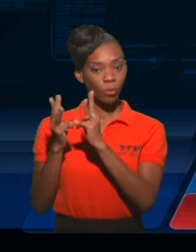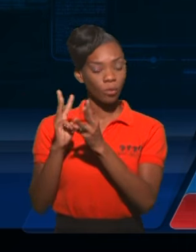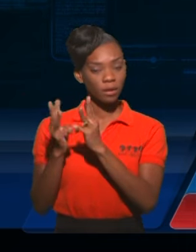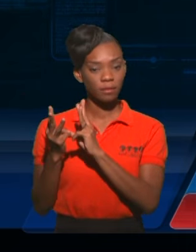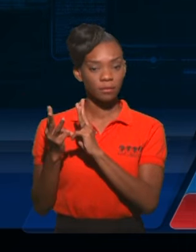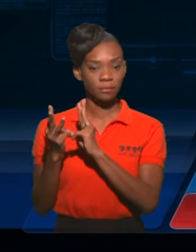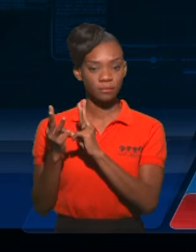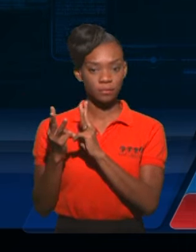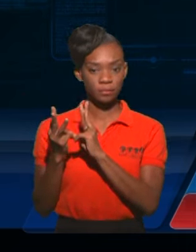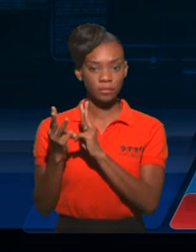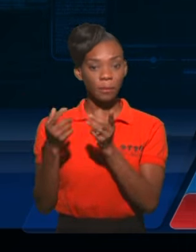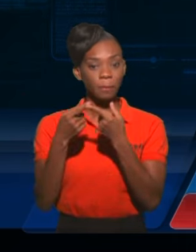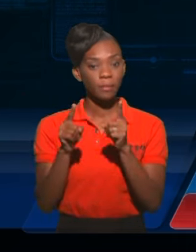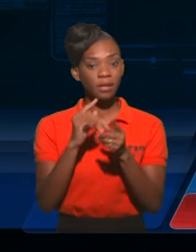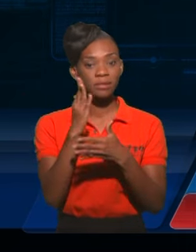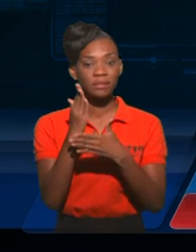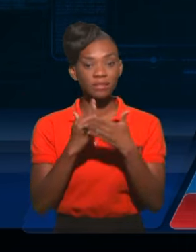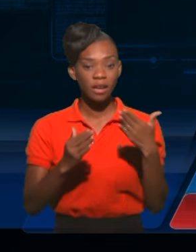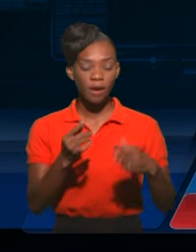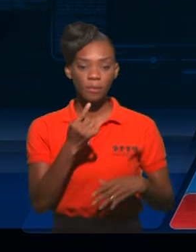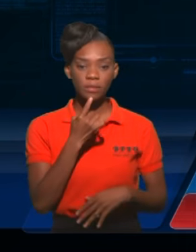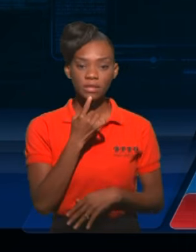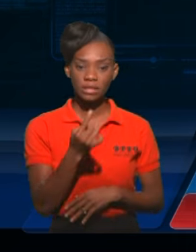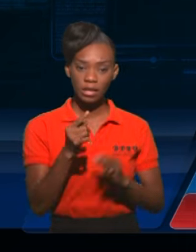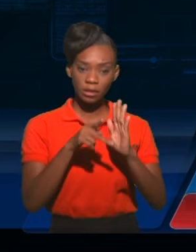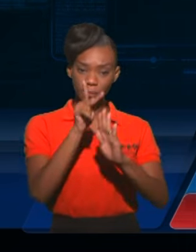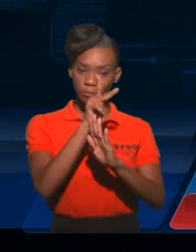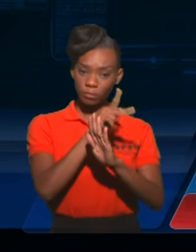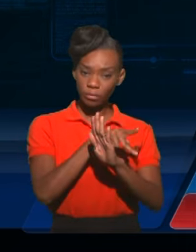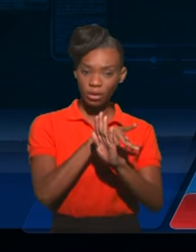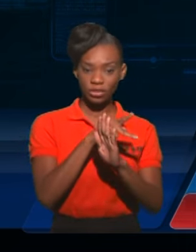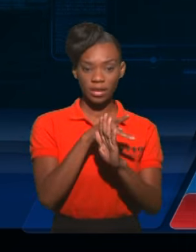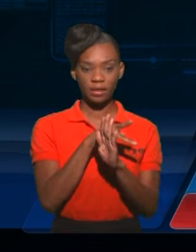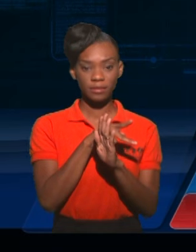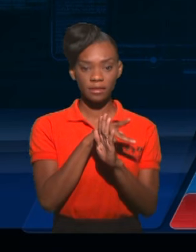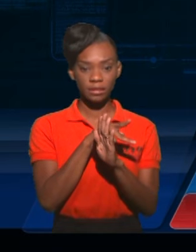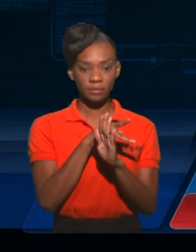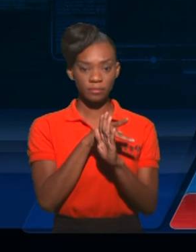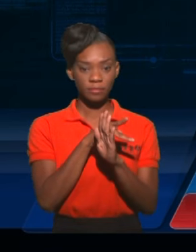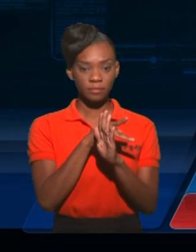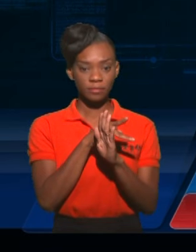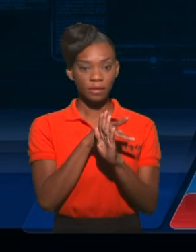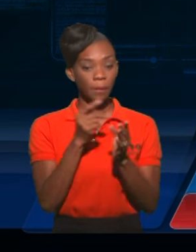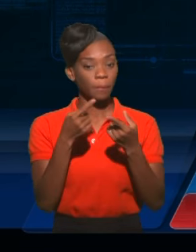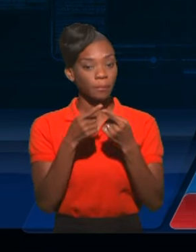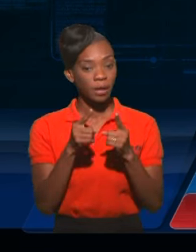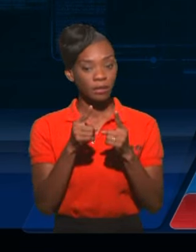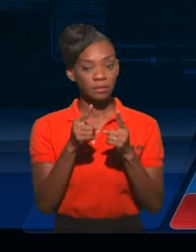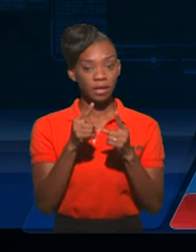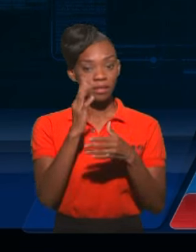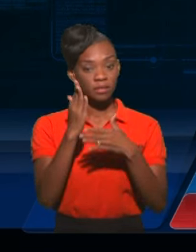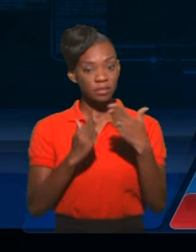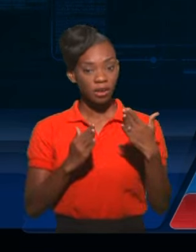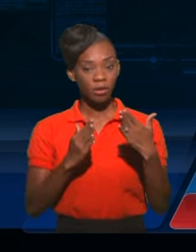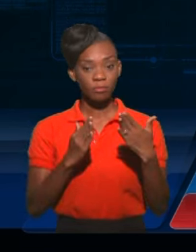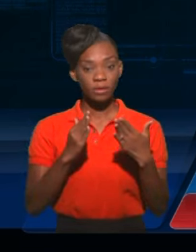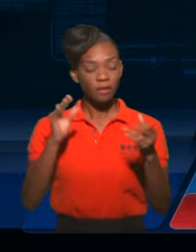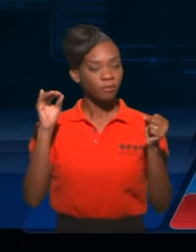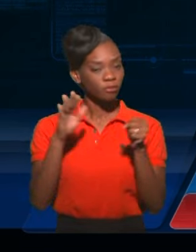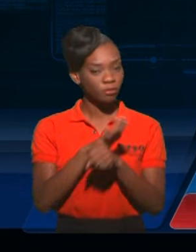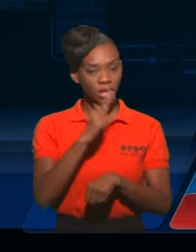blatantly plagiarize projects and initiatives that they are fully aware are being executed